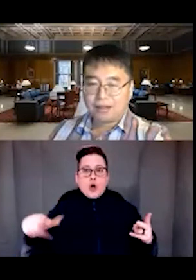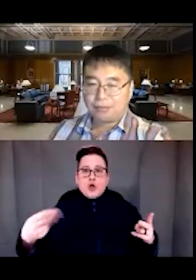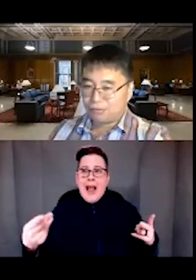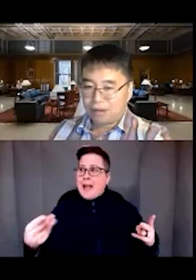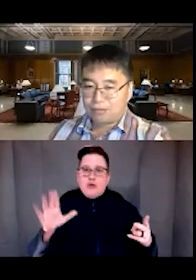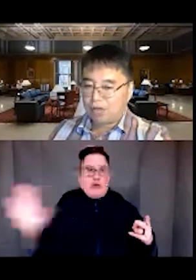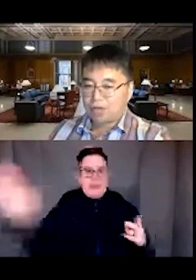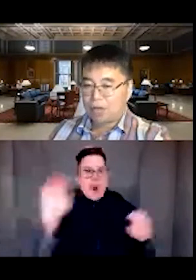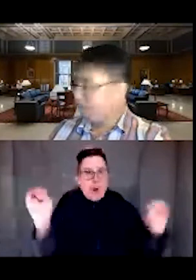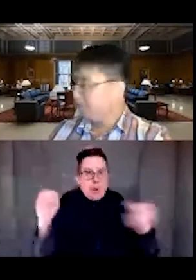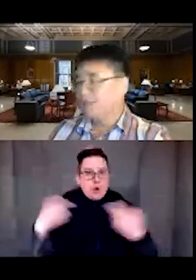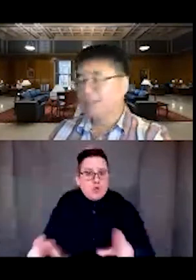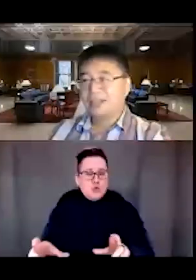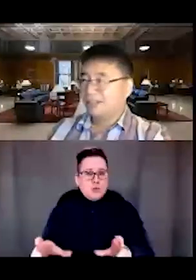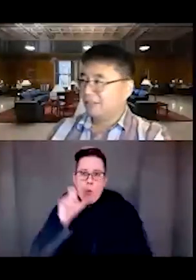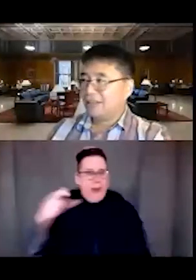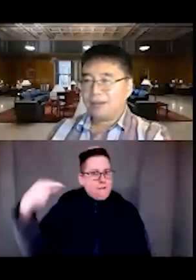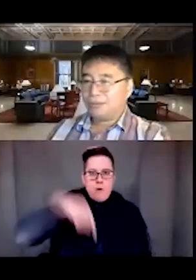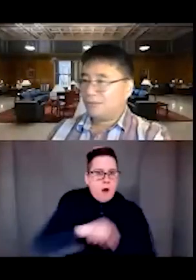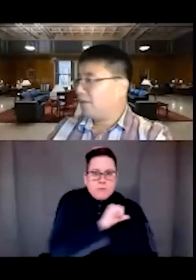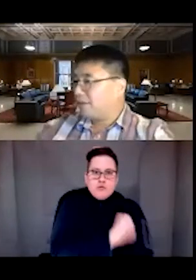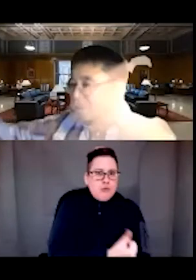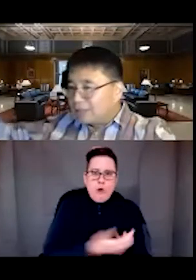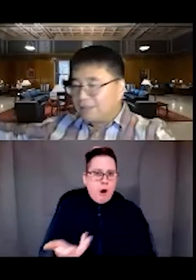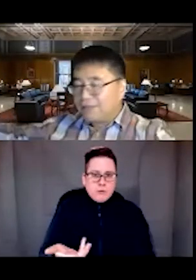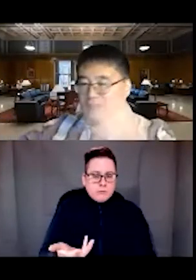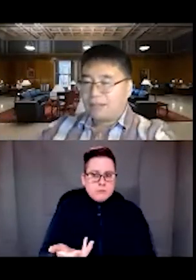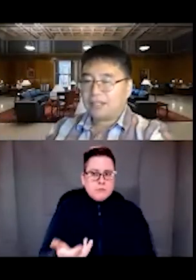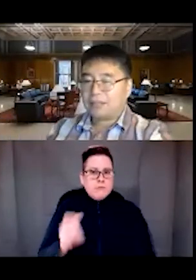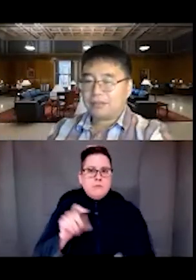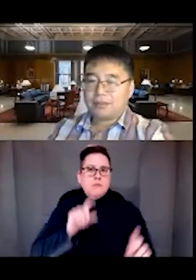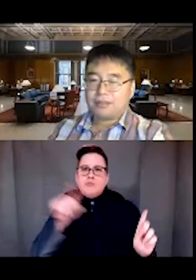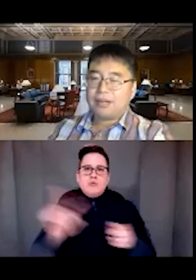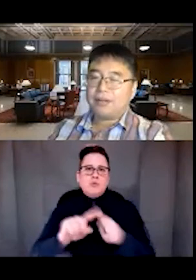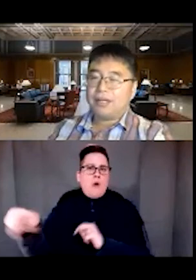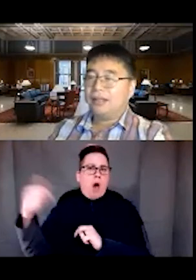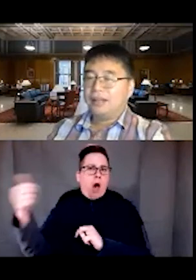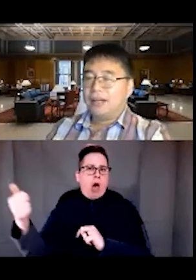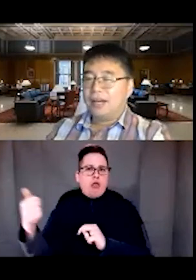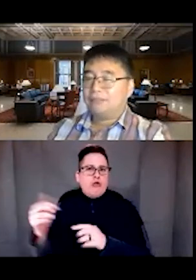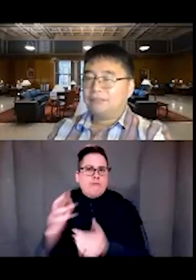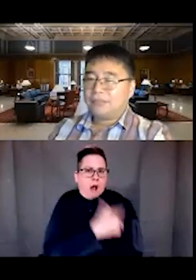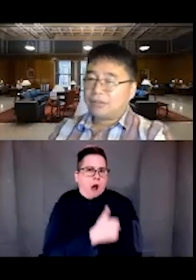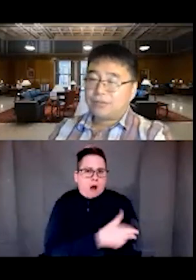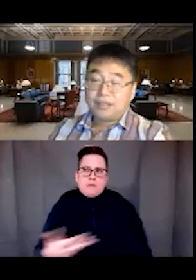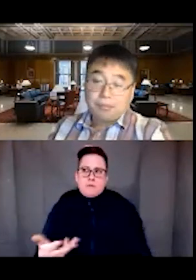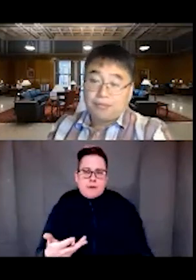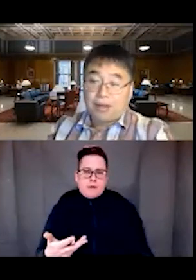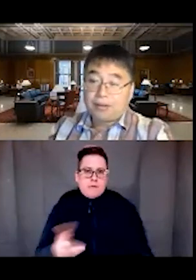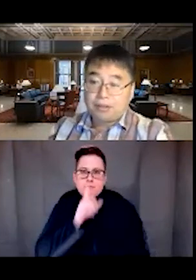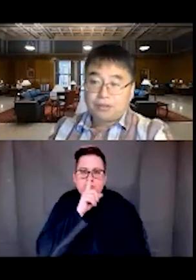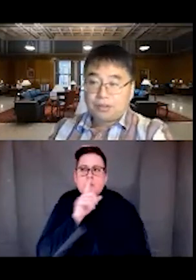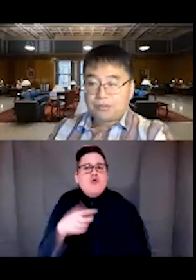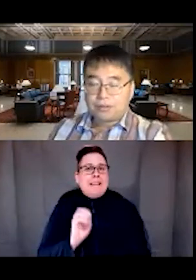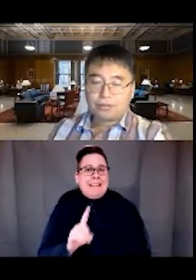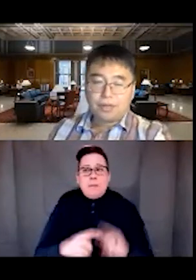They can come to Rochester Regional. They can come to other, you know, affiliated hospitals in this area, not just for ED, but for